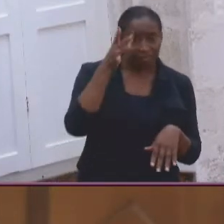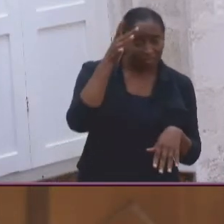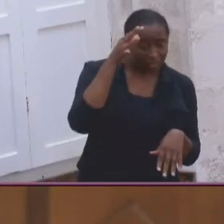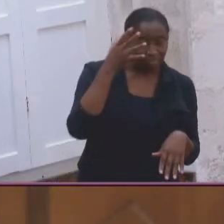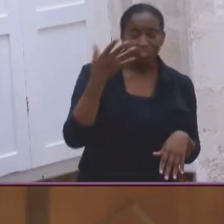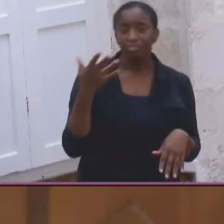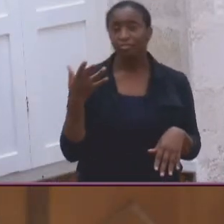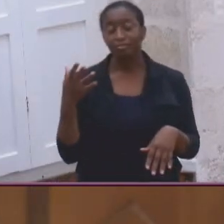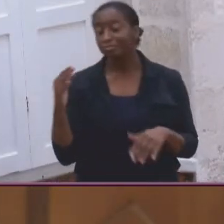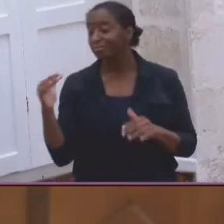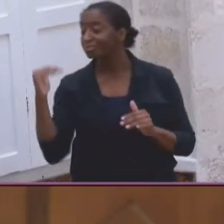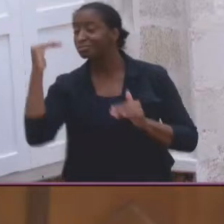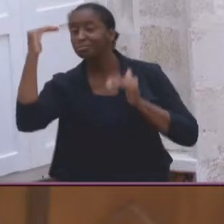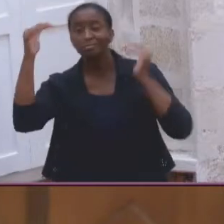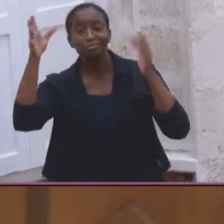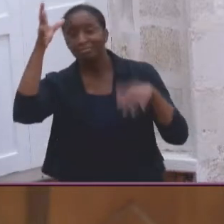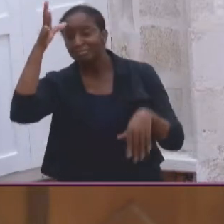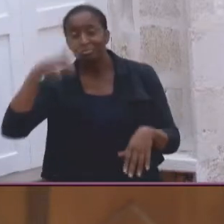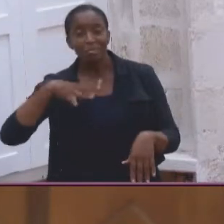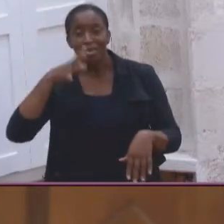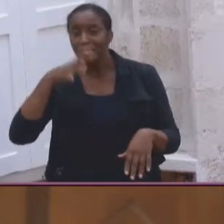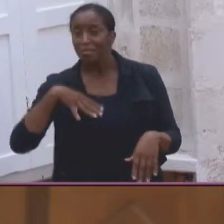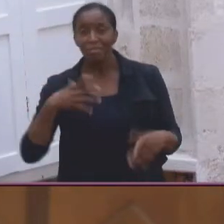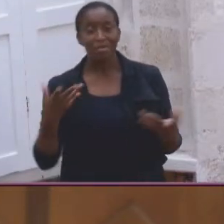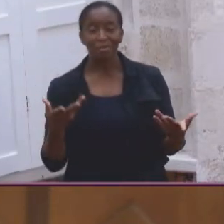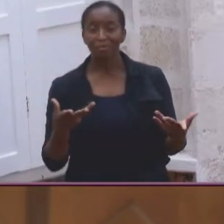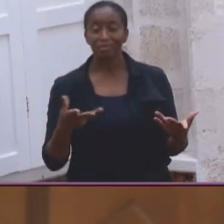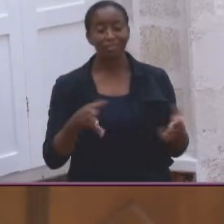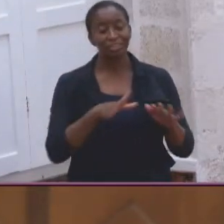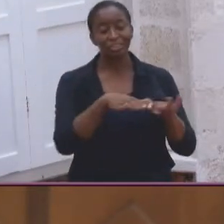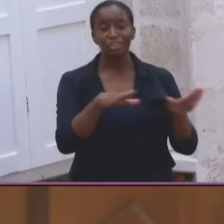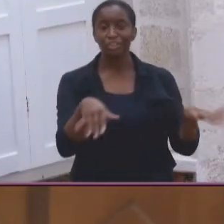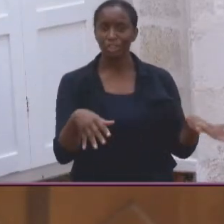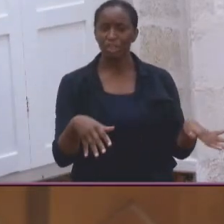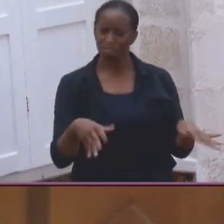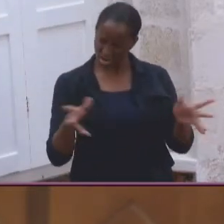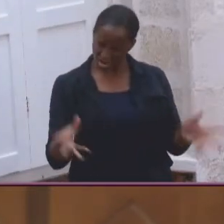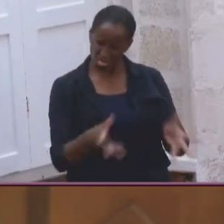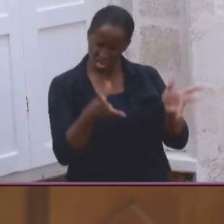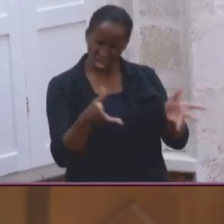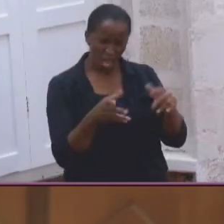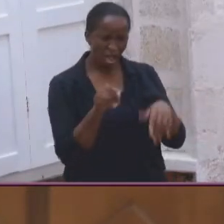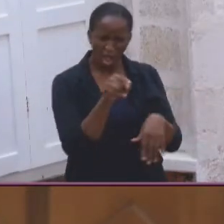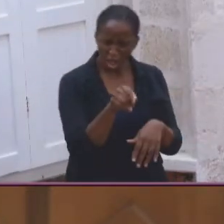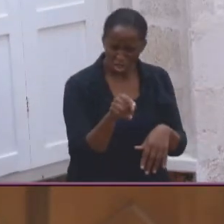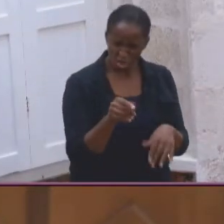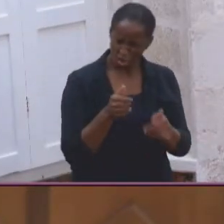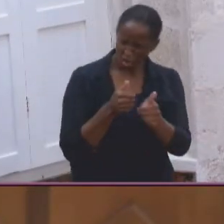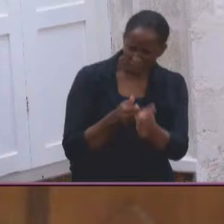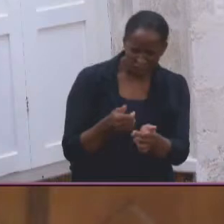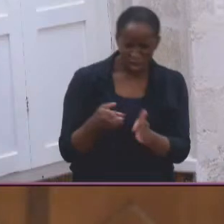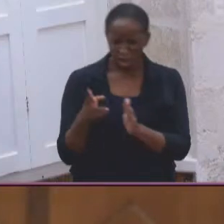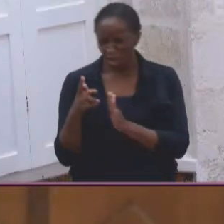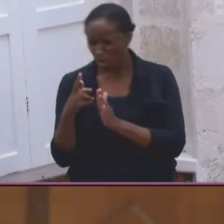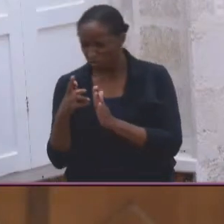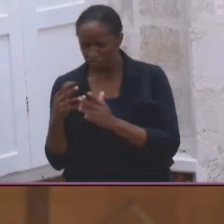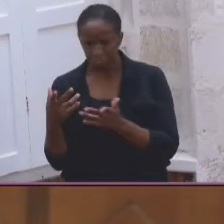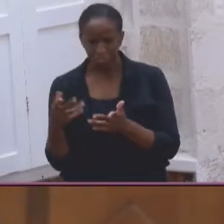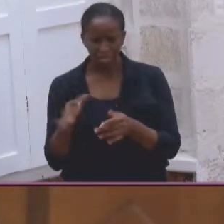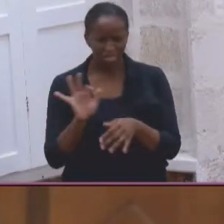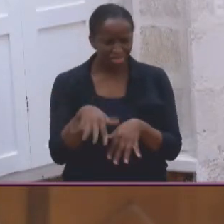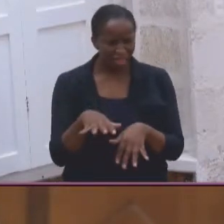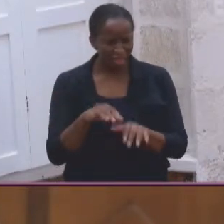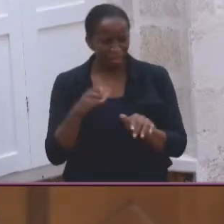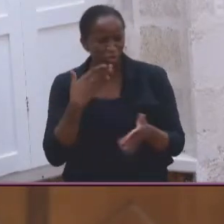it has reached a stage. I remember very well, sir. I remember. You may not, but I do. That's why I did